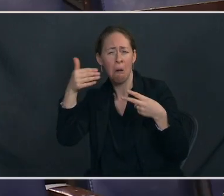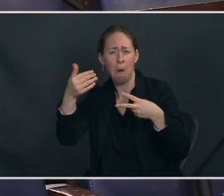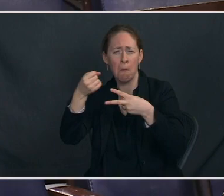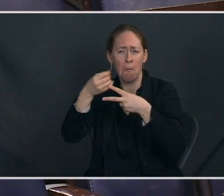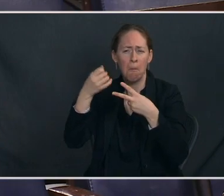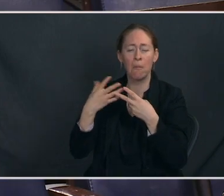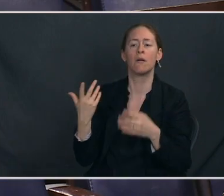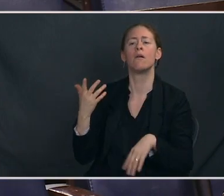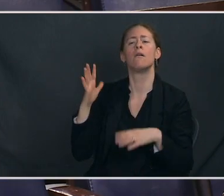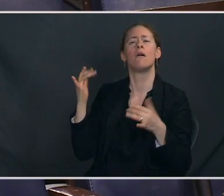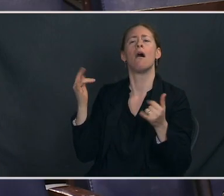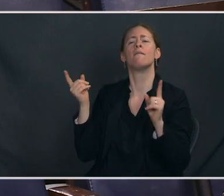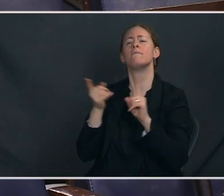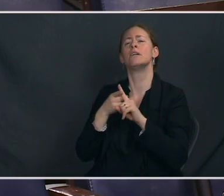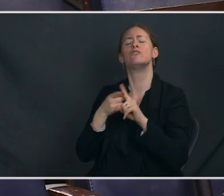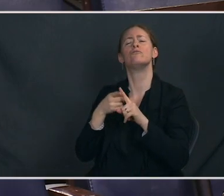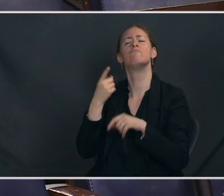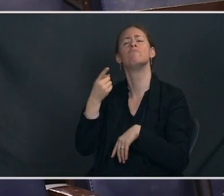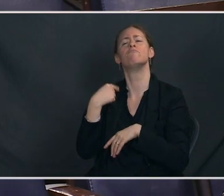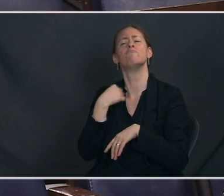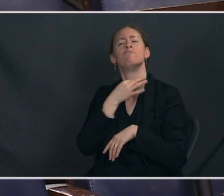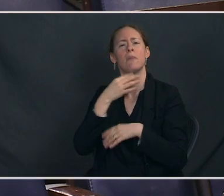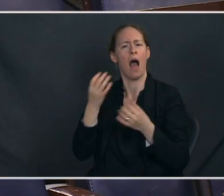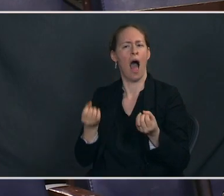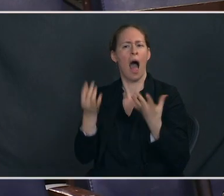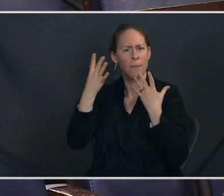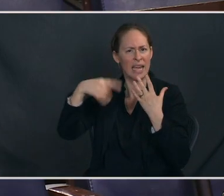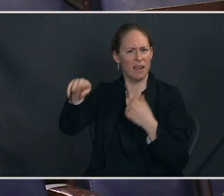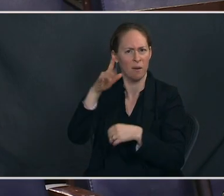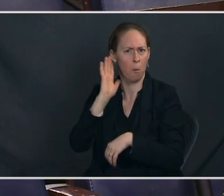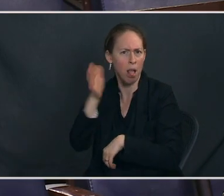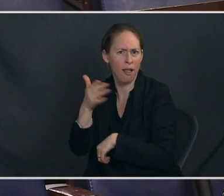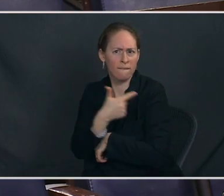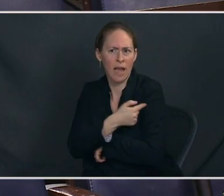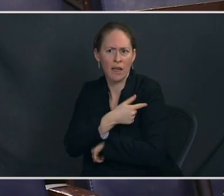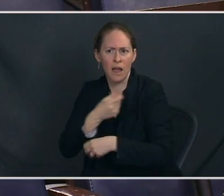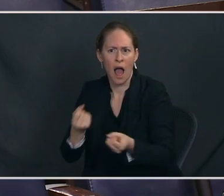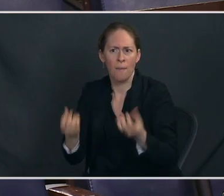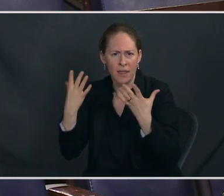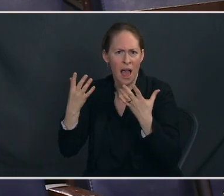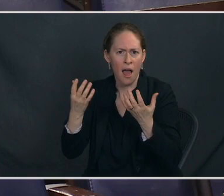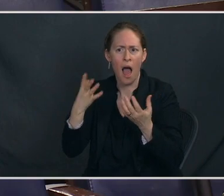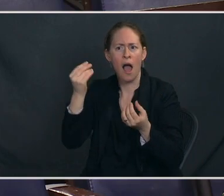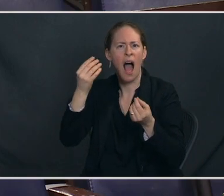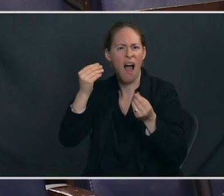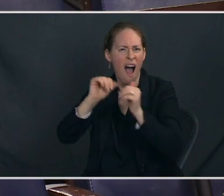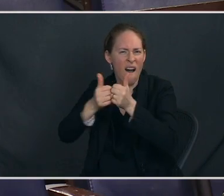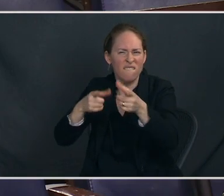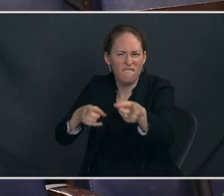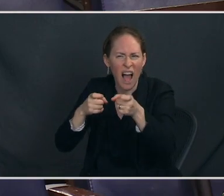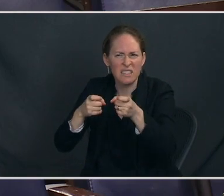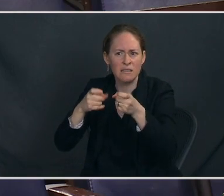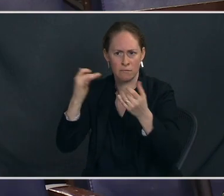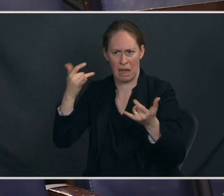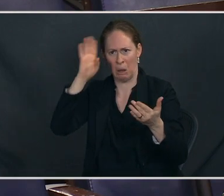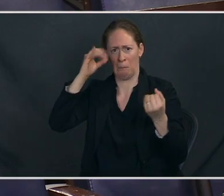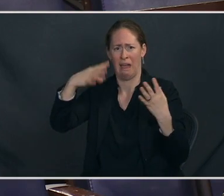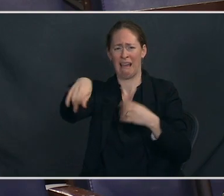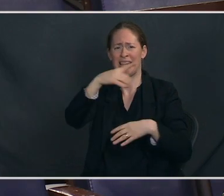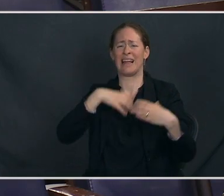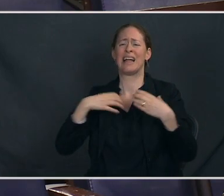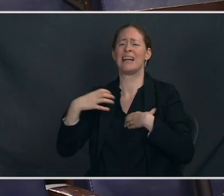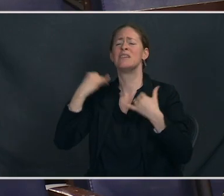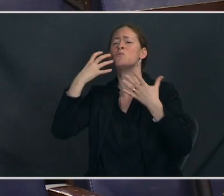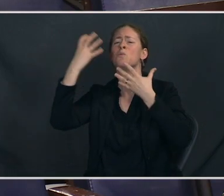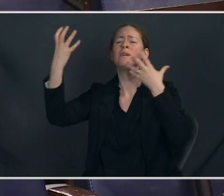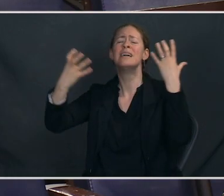the vaccine is going to be distributed and how quickly to these states? We've heard governors sound the alarm that they are desperately low on what they need. And